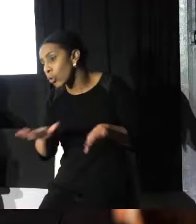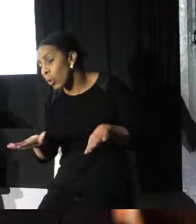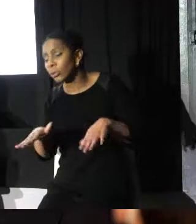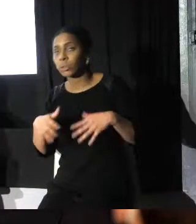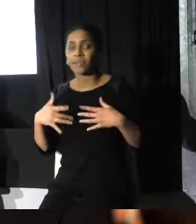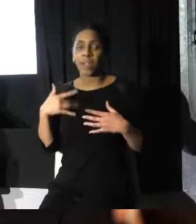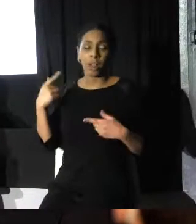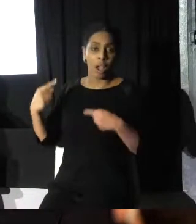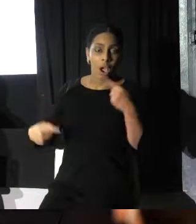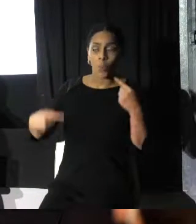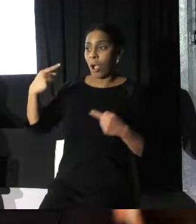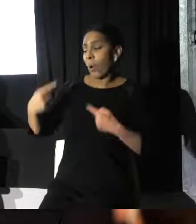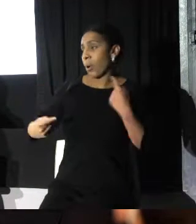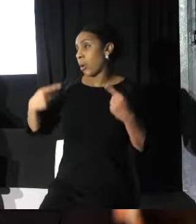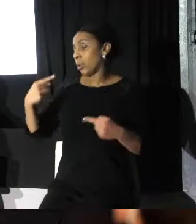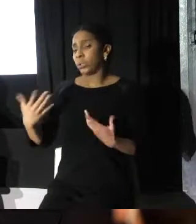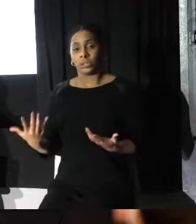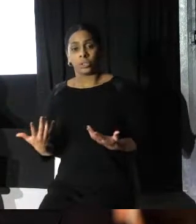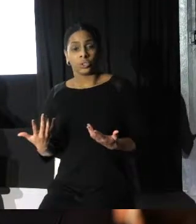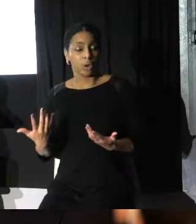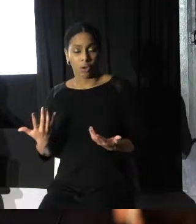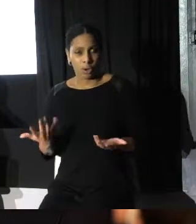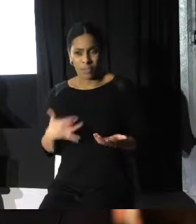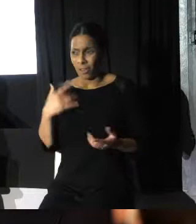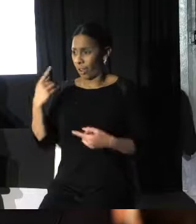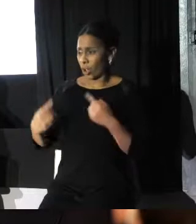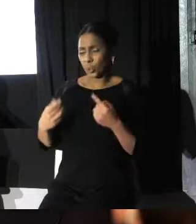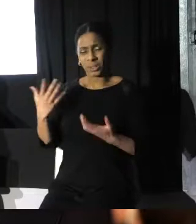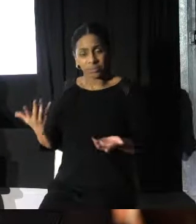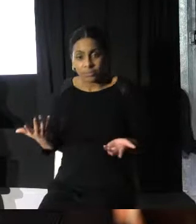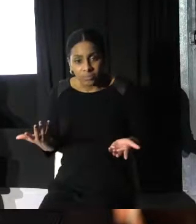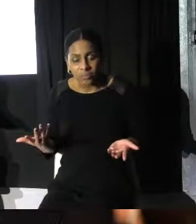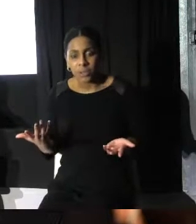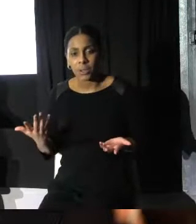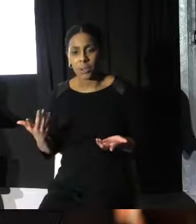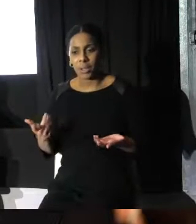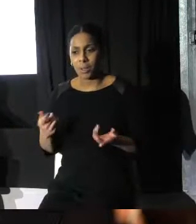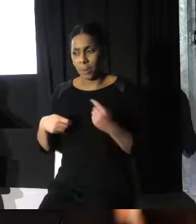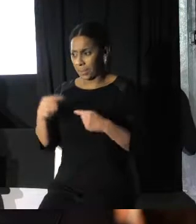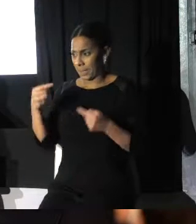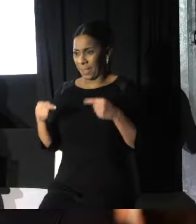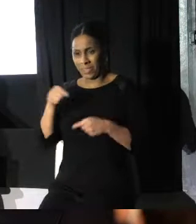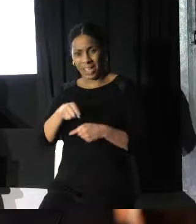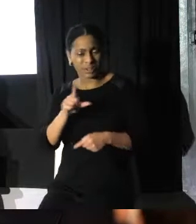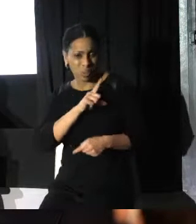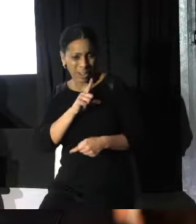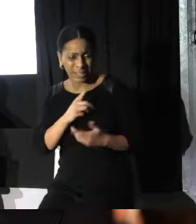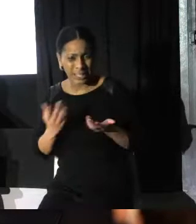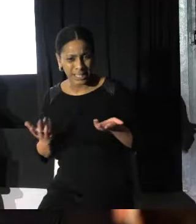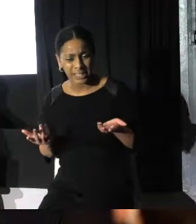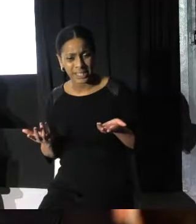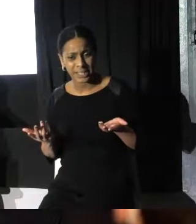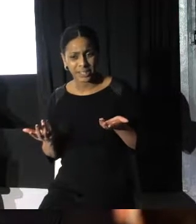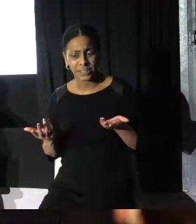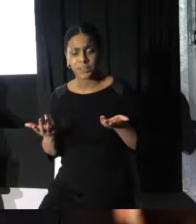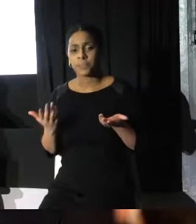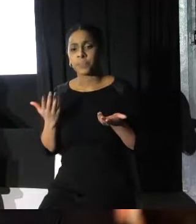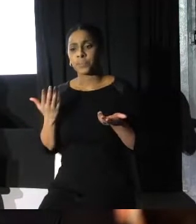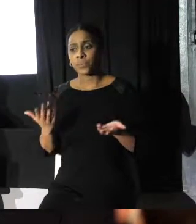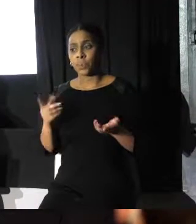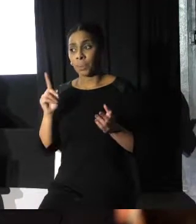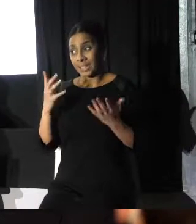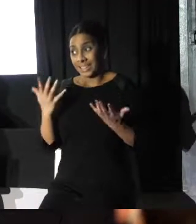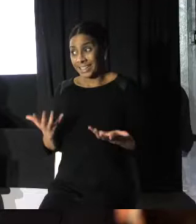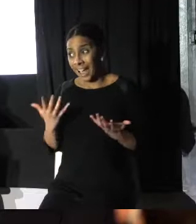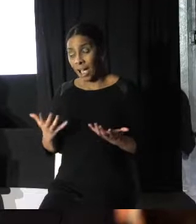days, to debate the undebatable, never mind the indefensible. But there is where the conversation is